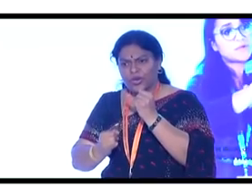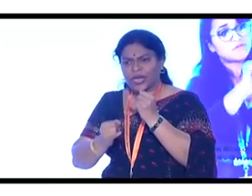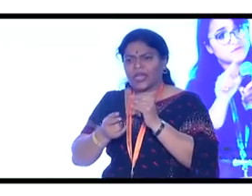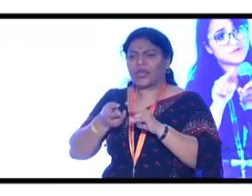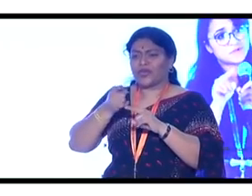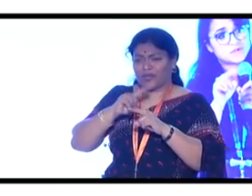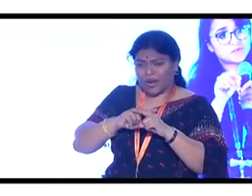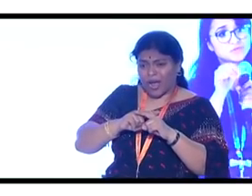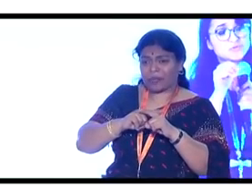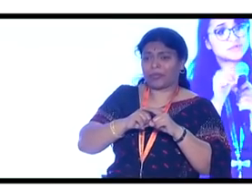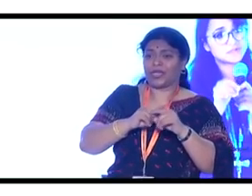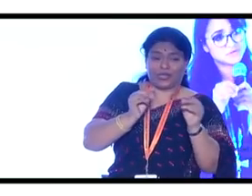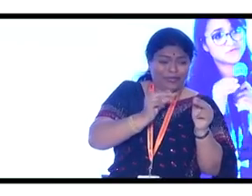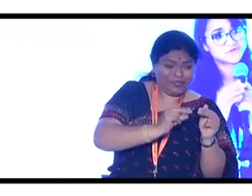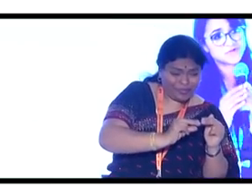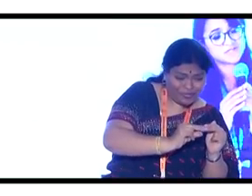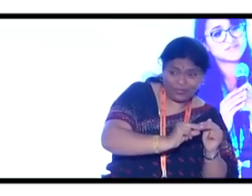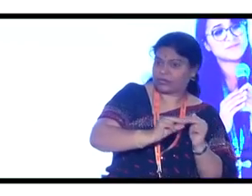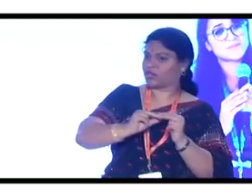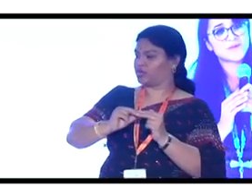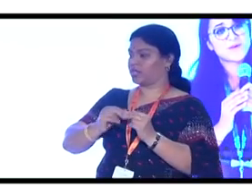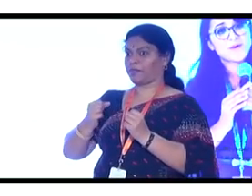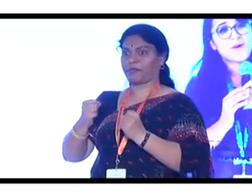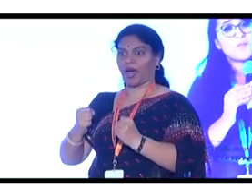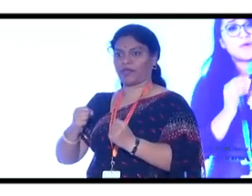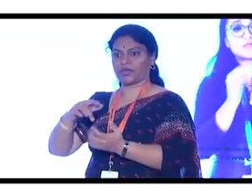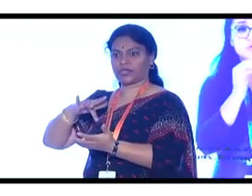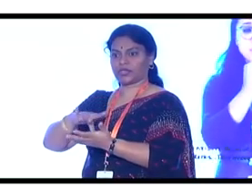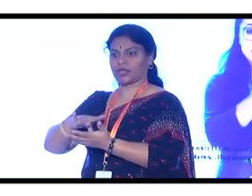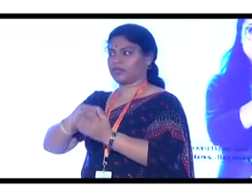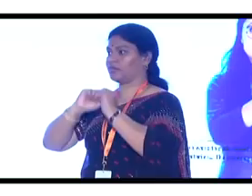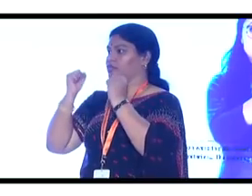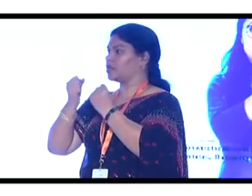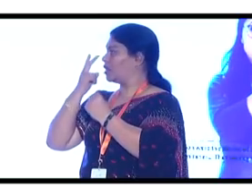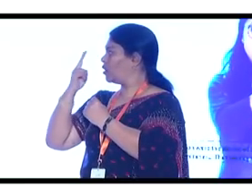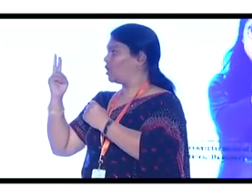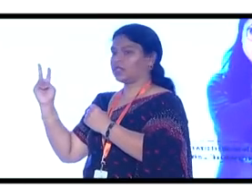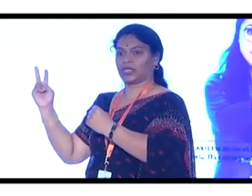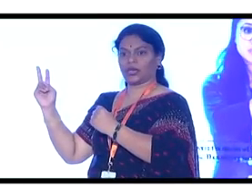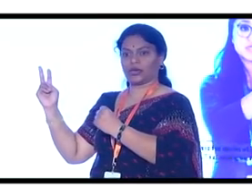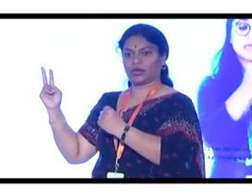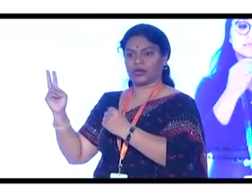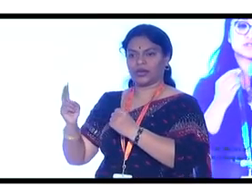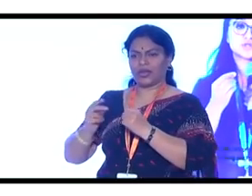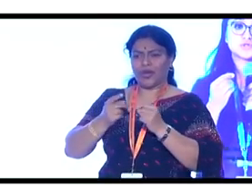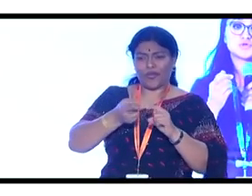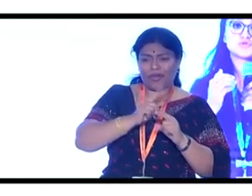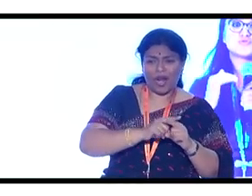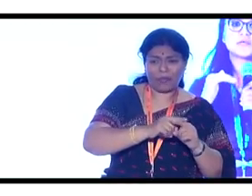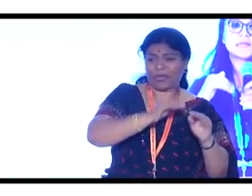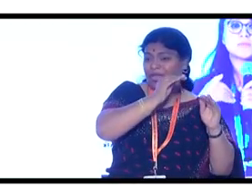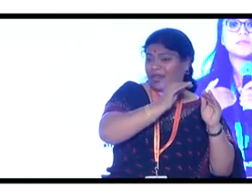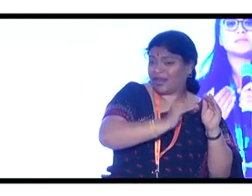the periphery to the center of the society. My story is from the marginalization